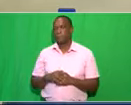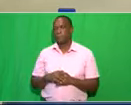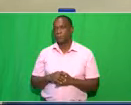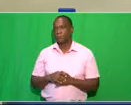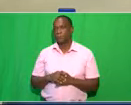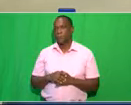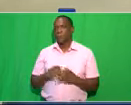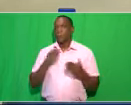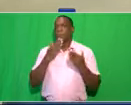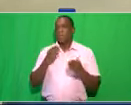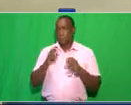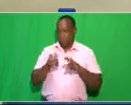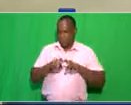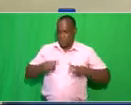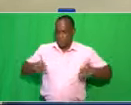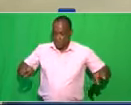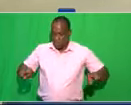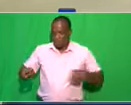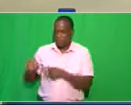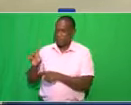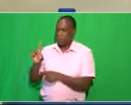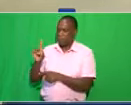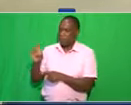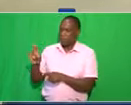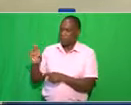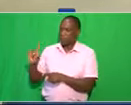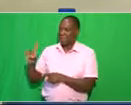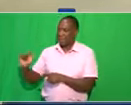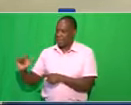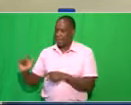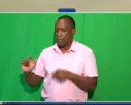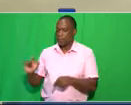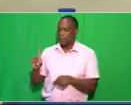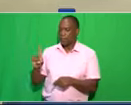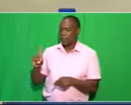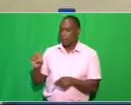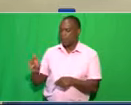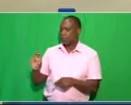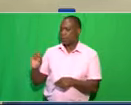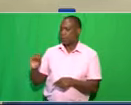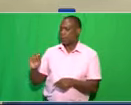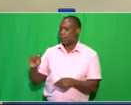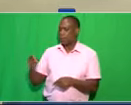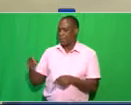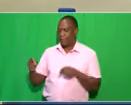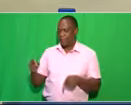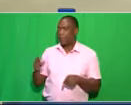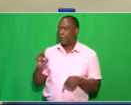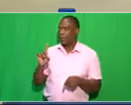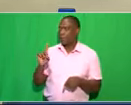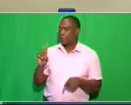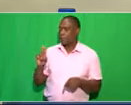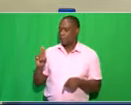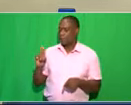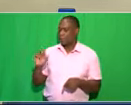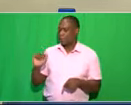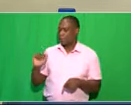this evening, Professor Jerome Delisle, Dr. Peter Smith, Dr. Alain, who is here with us, and